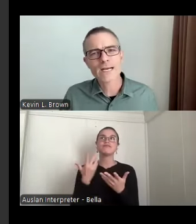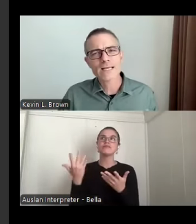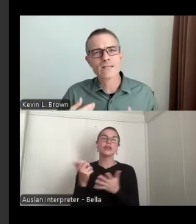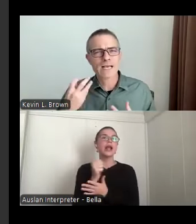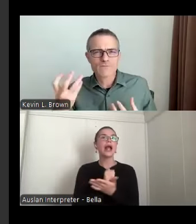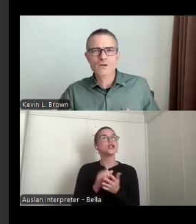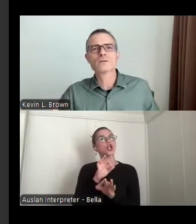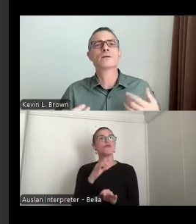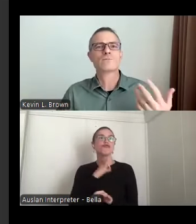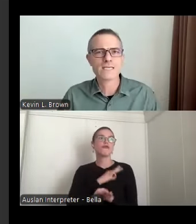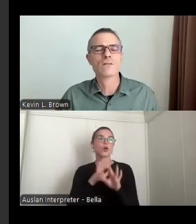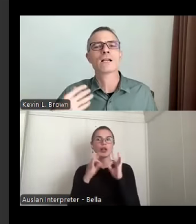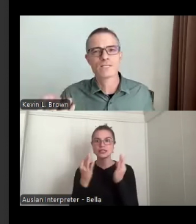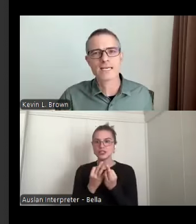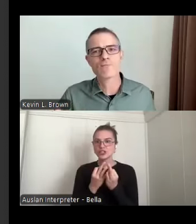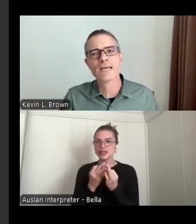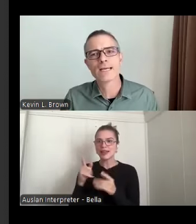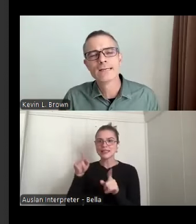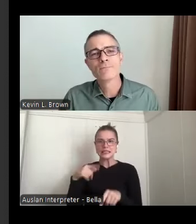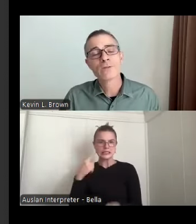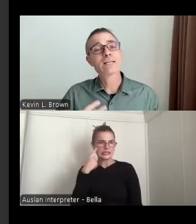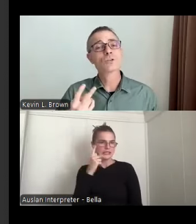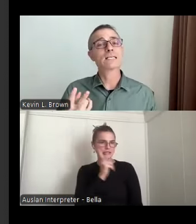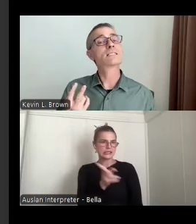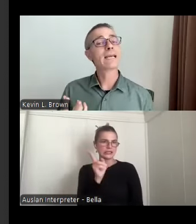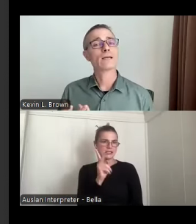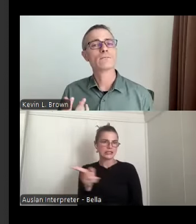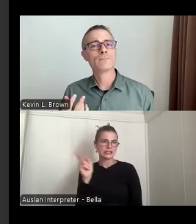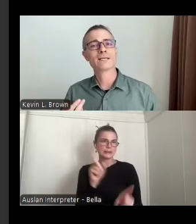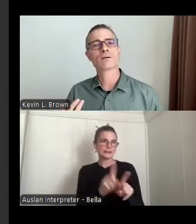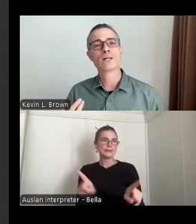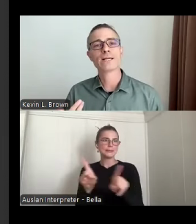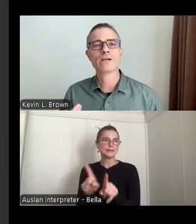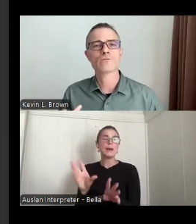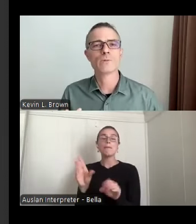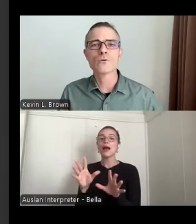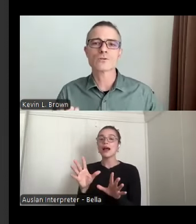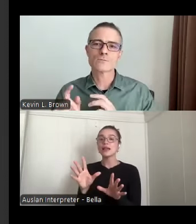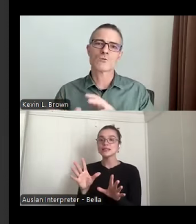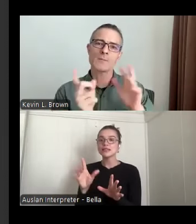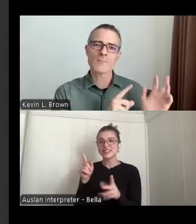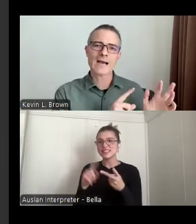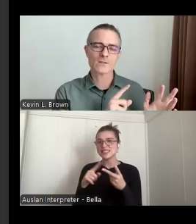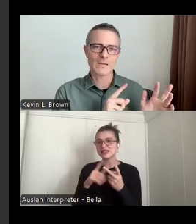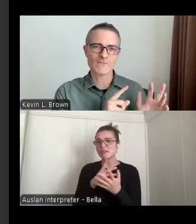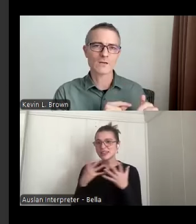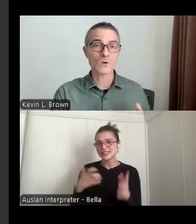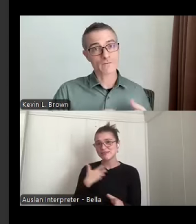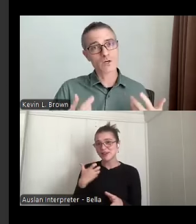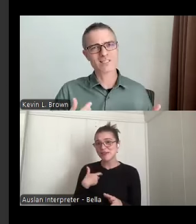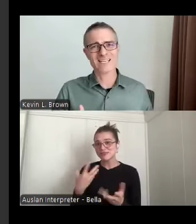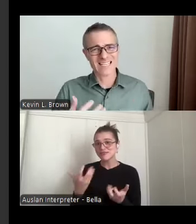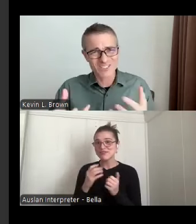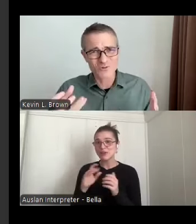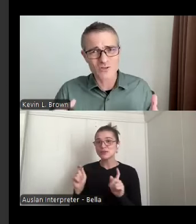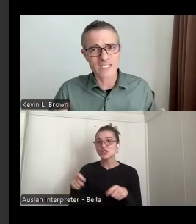nonprofit, right? They kind of start to see a lot of the same thing. It's actually the second biggest complaint we hear from donors. So remember back to the being fundable. The